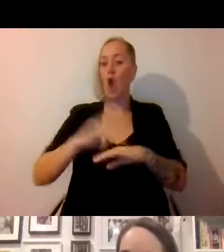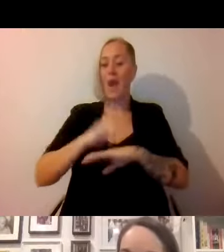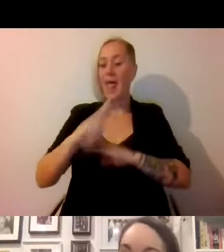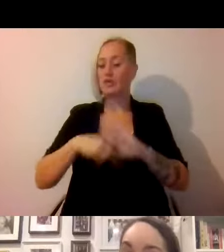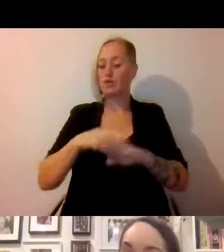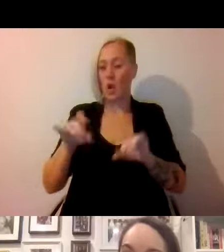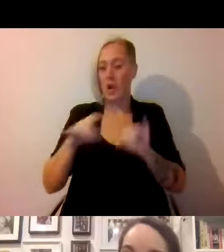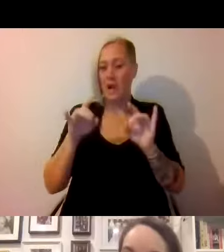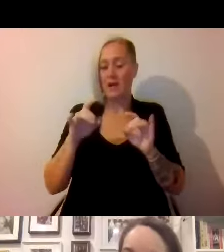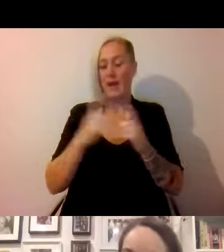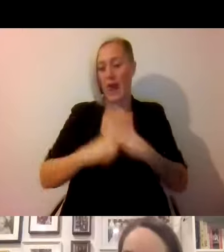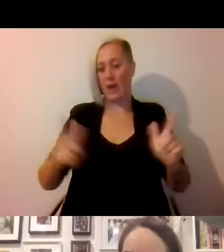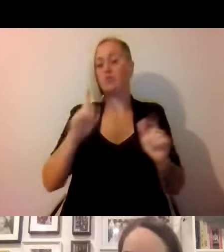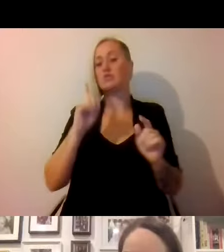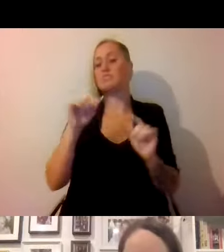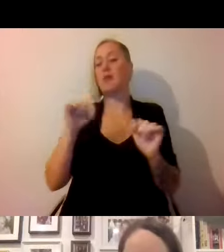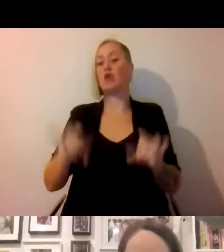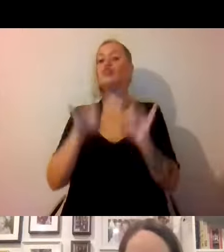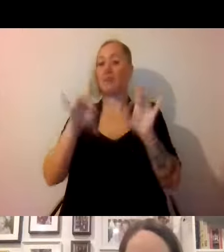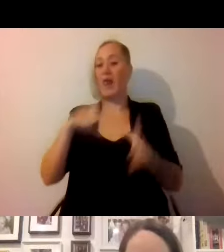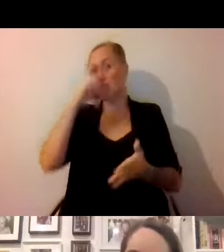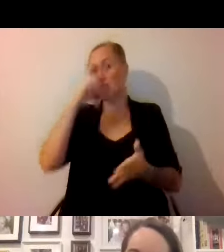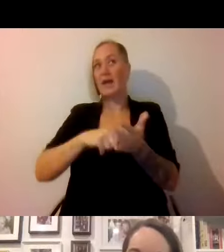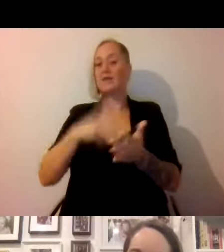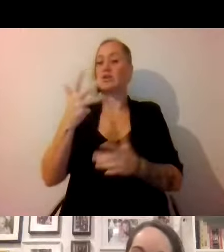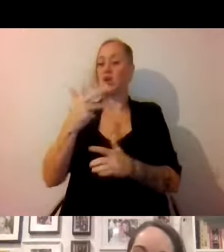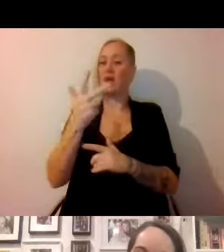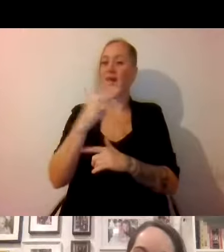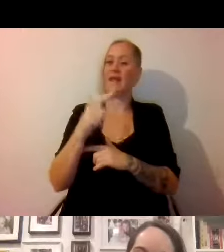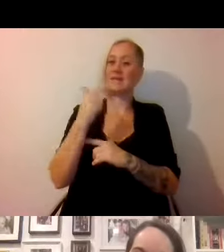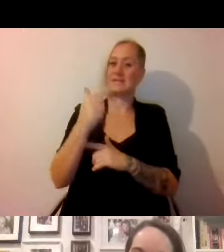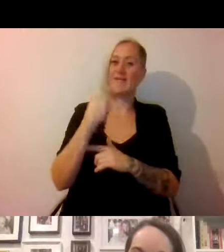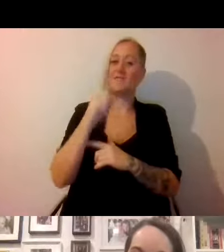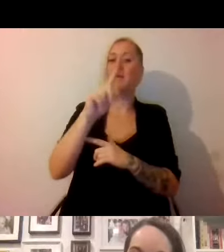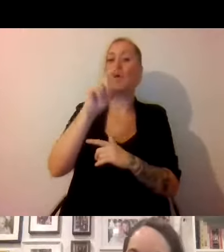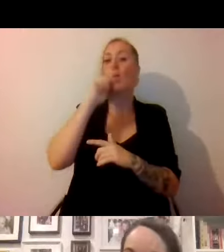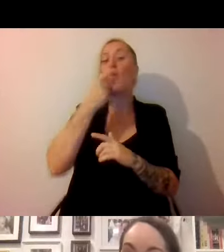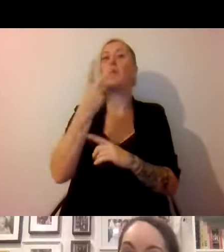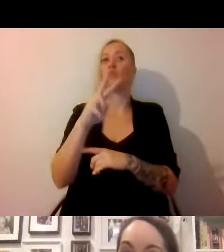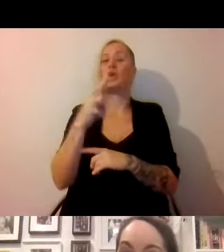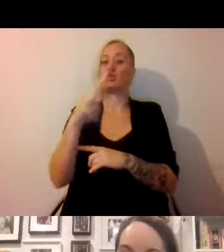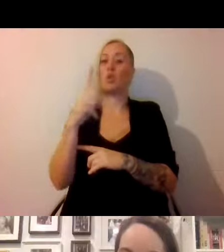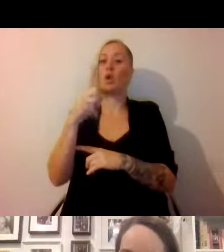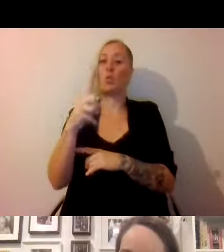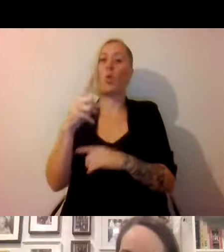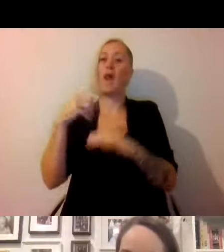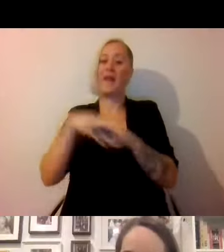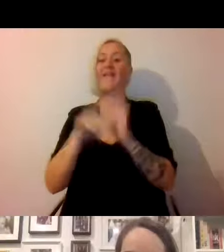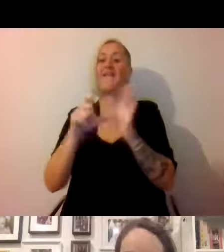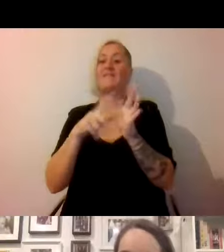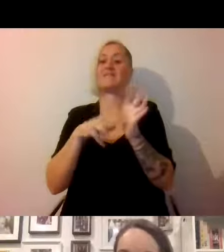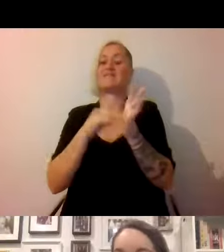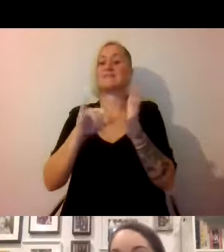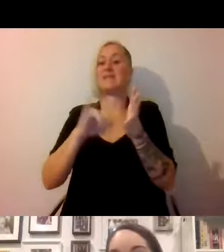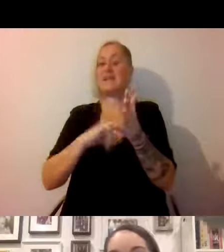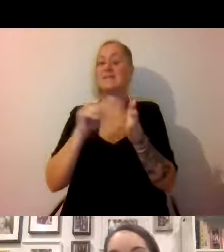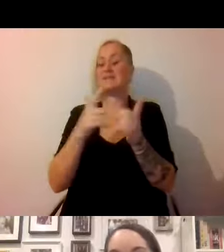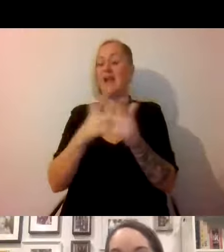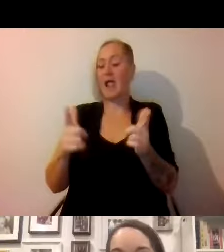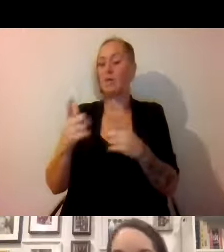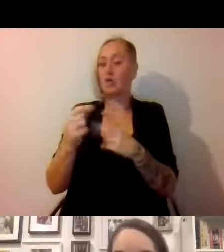as a community language in 1987, and it's going to be counted in the 2021 census as a language option. But the deaf